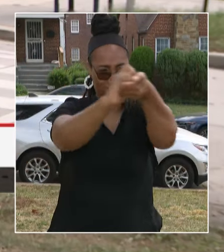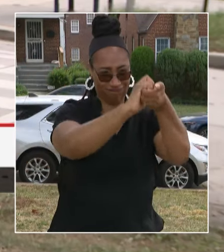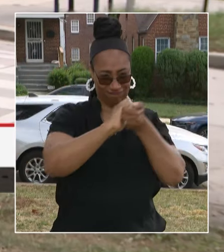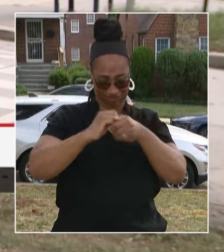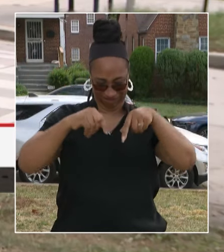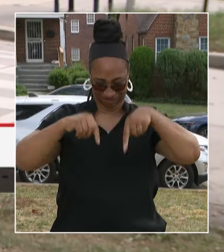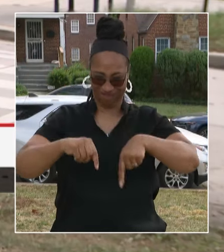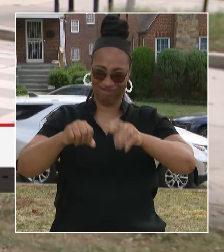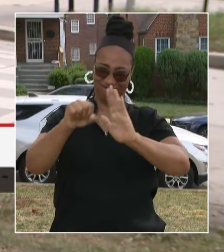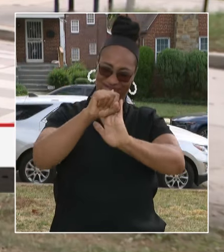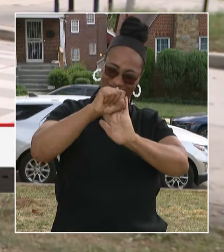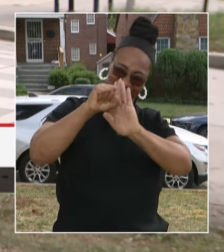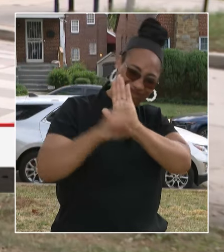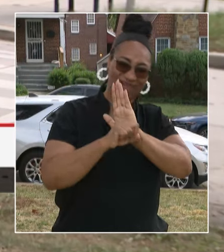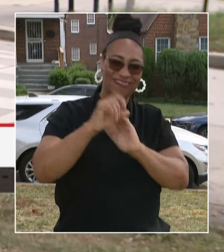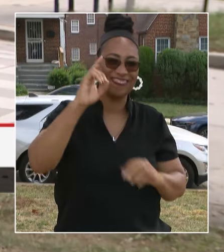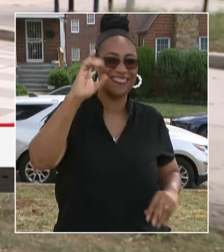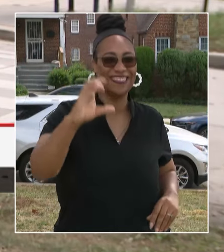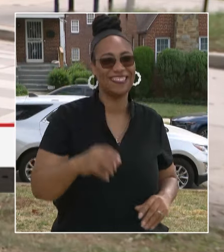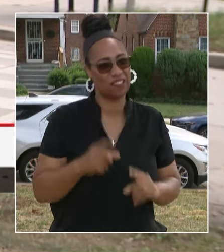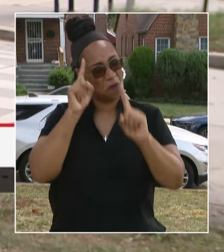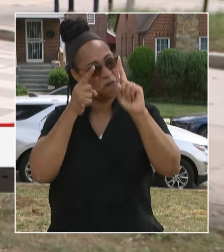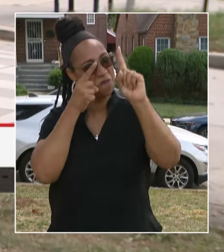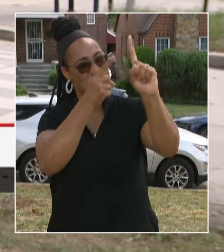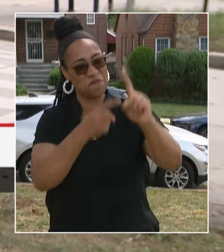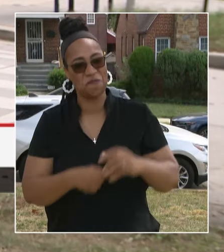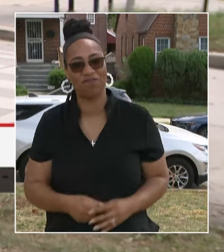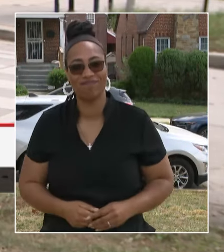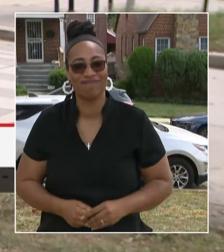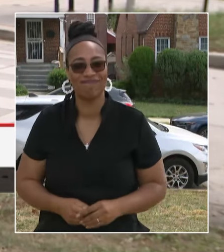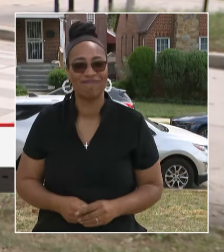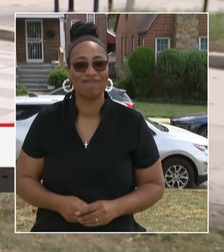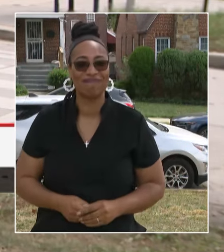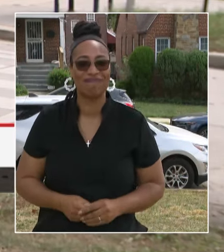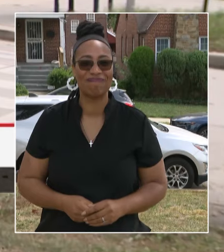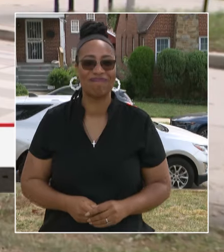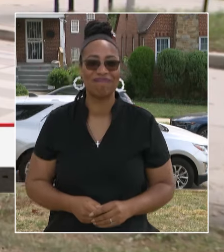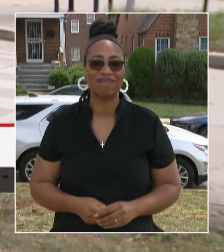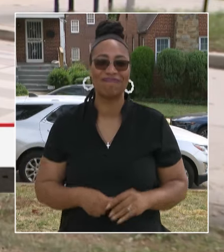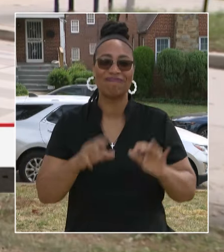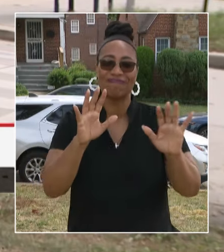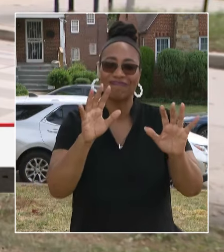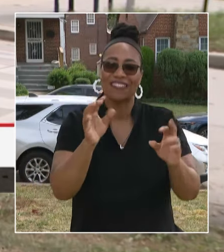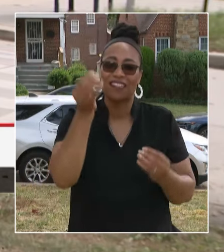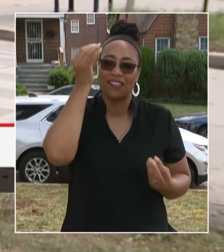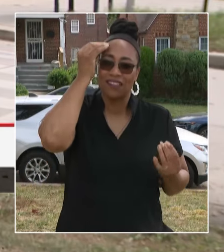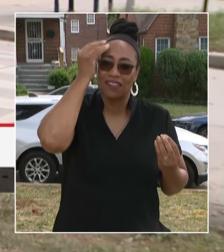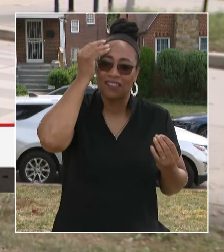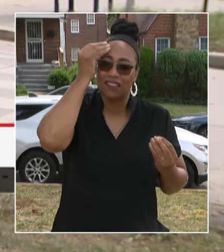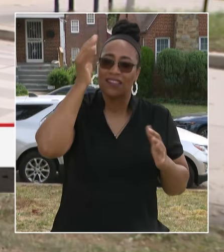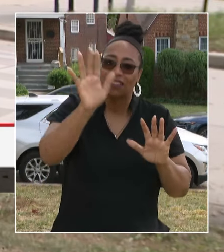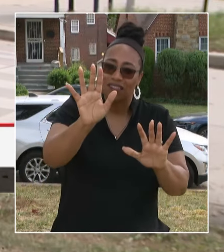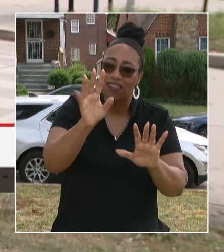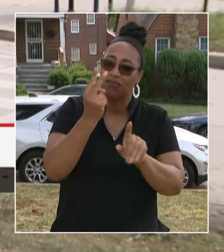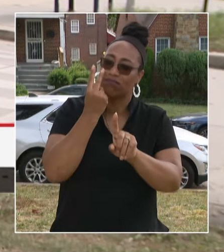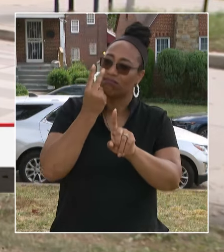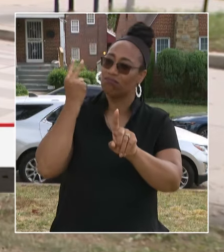the great men and women who helped us get here. And I know my father would be the loudest